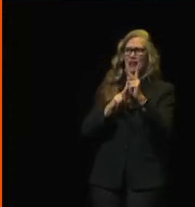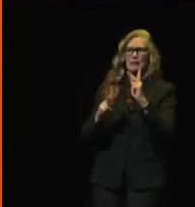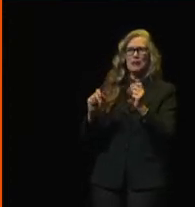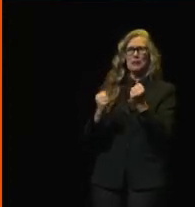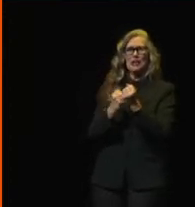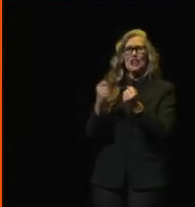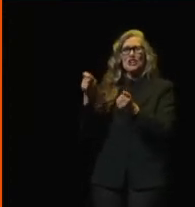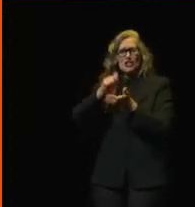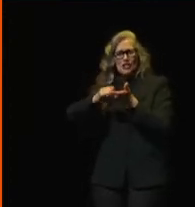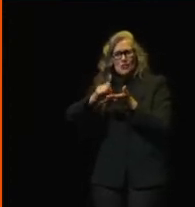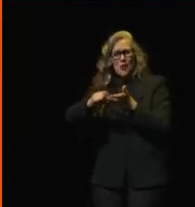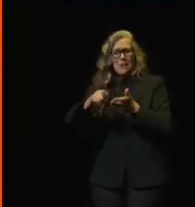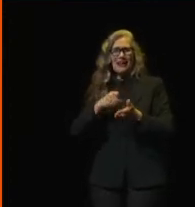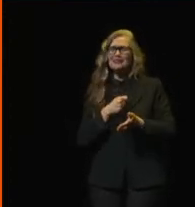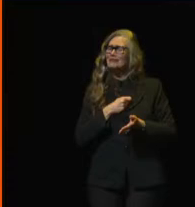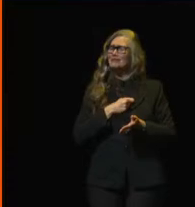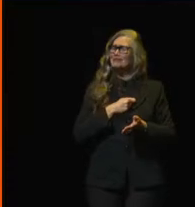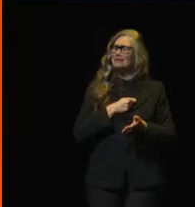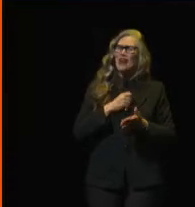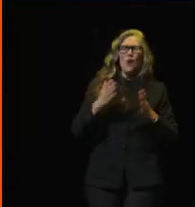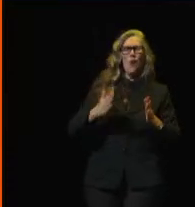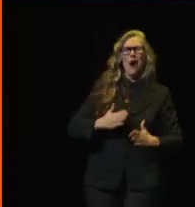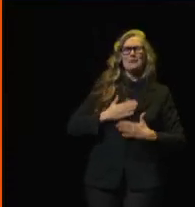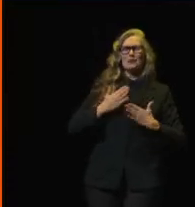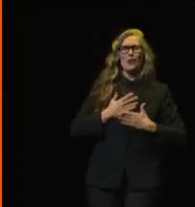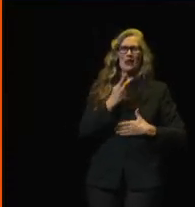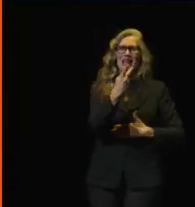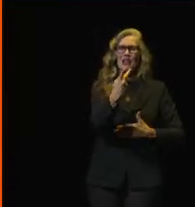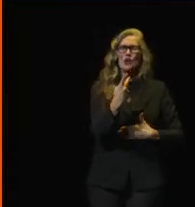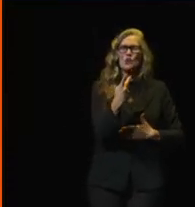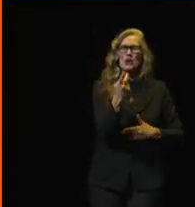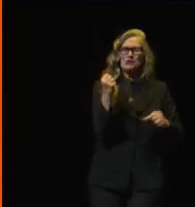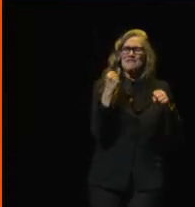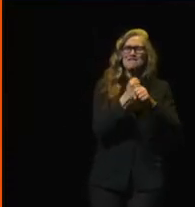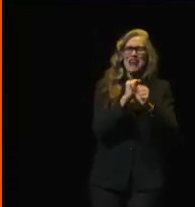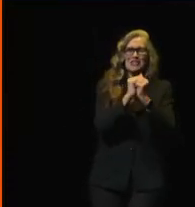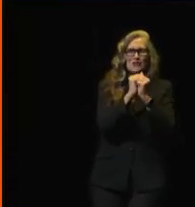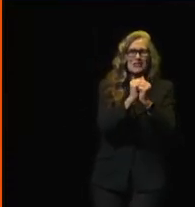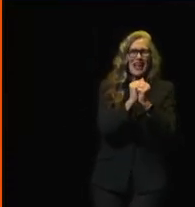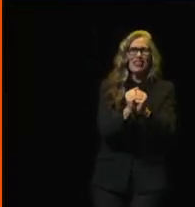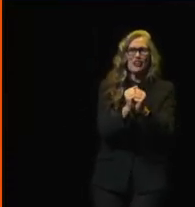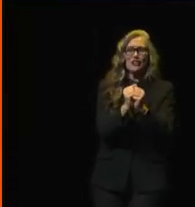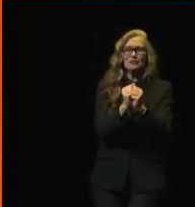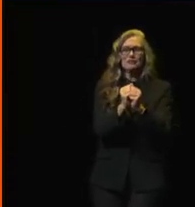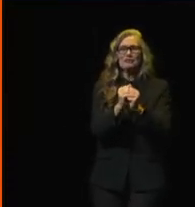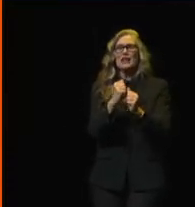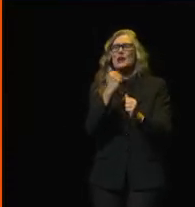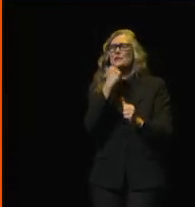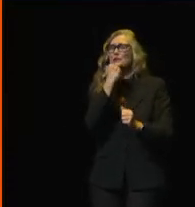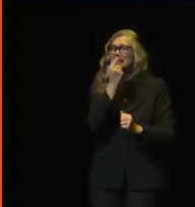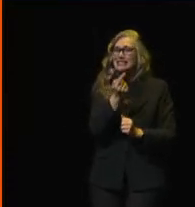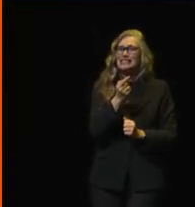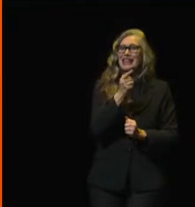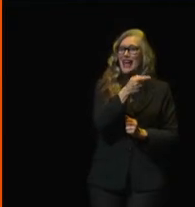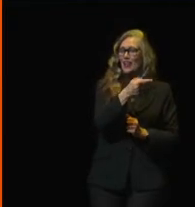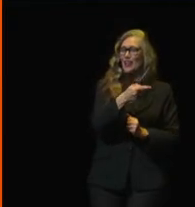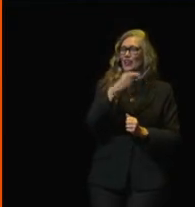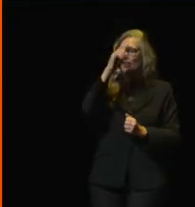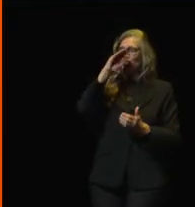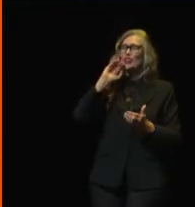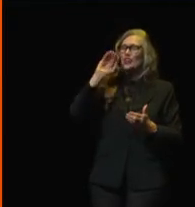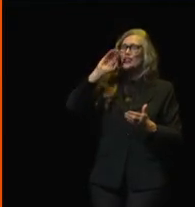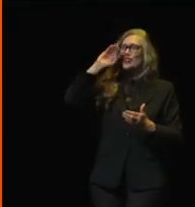so glad we're in this fight together. It's gonna take all of us. Please tell Liat that teachers rock," though she probably knows that